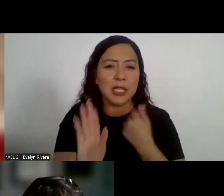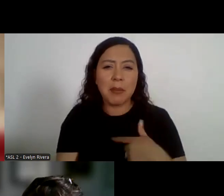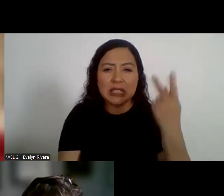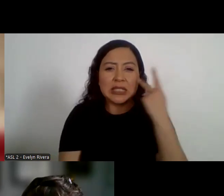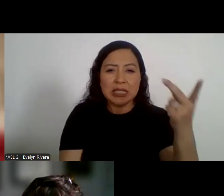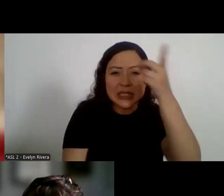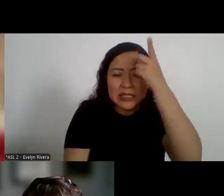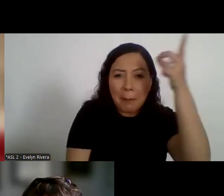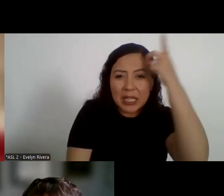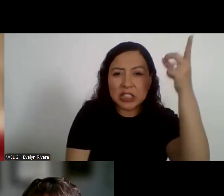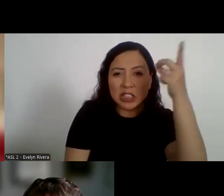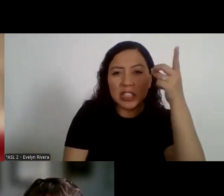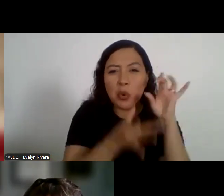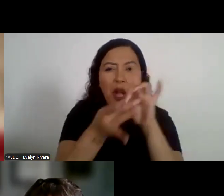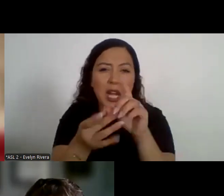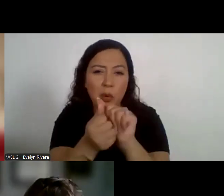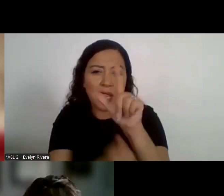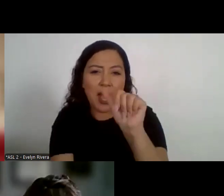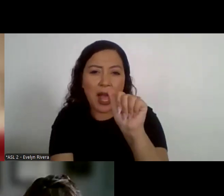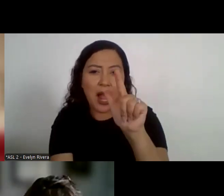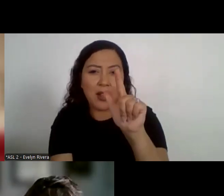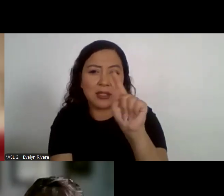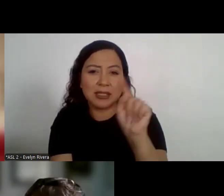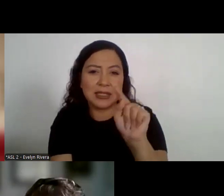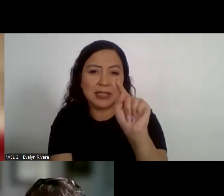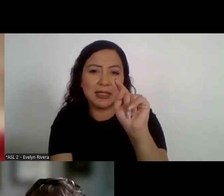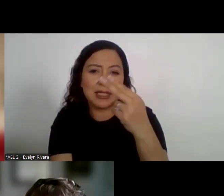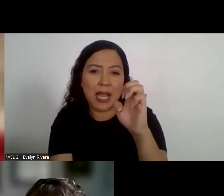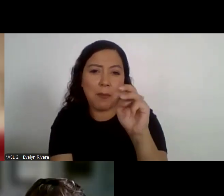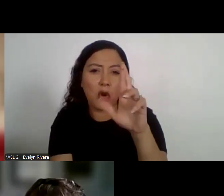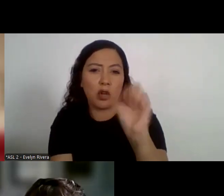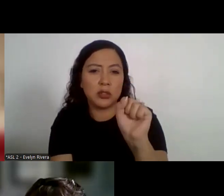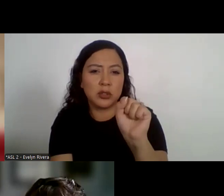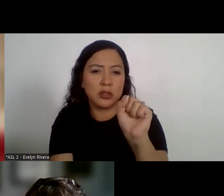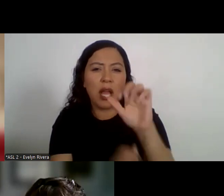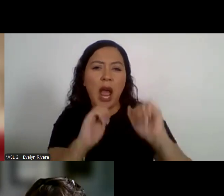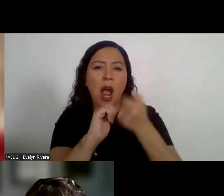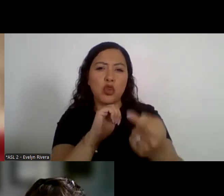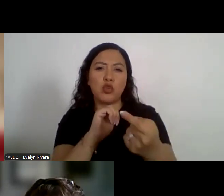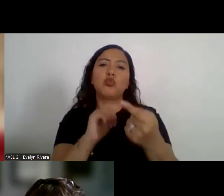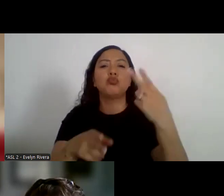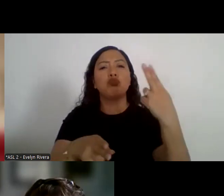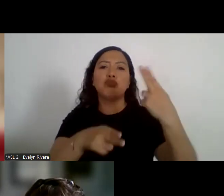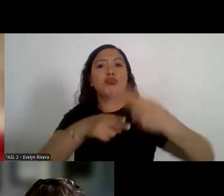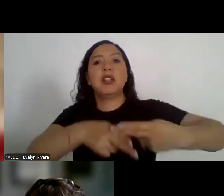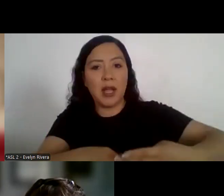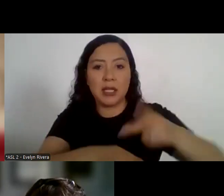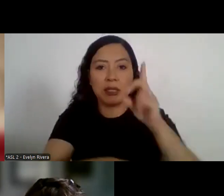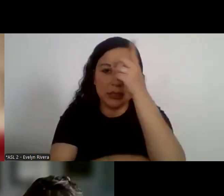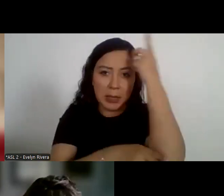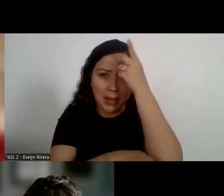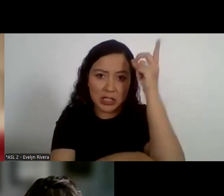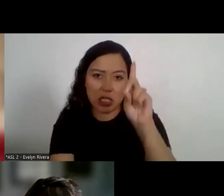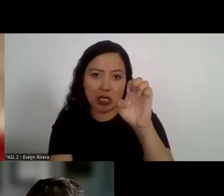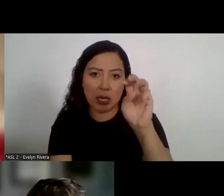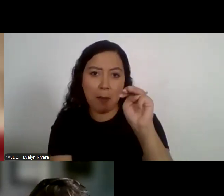that umbrella. So I Yeah. just wanted to find out how you were defining dementia. Great question. So because we